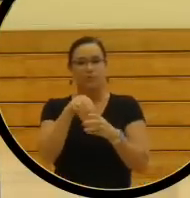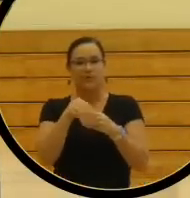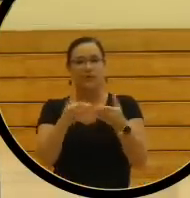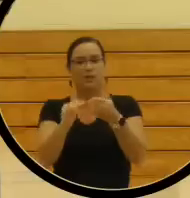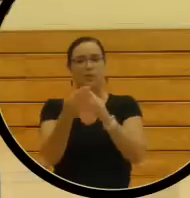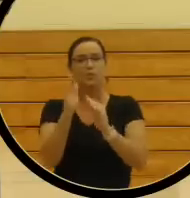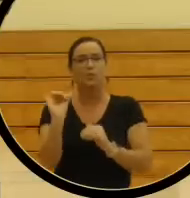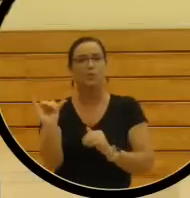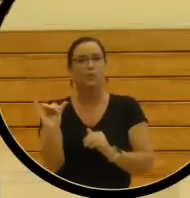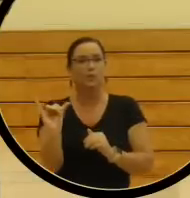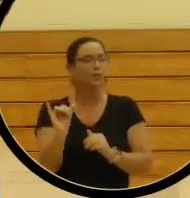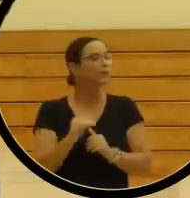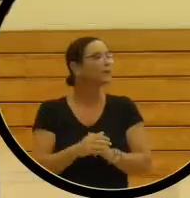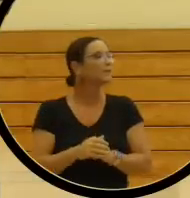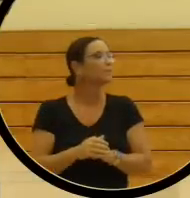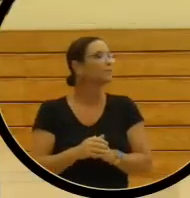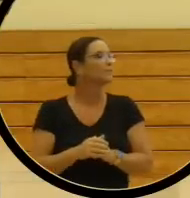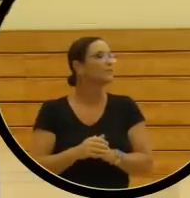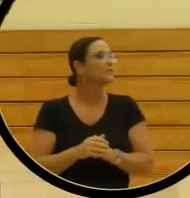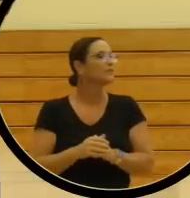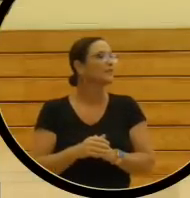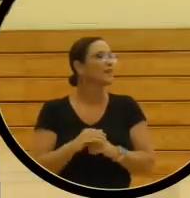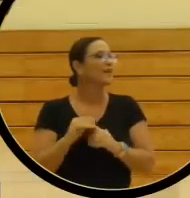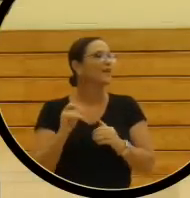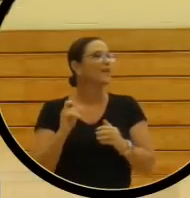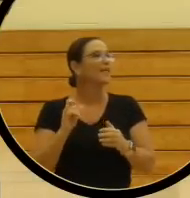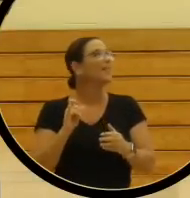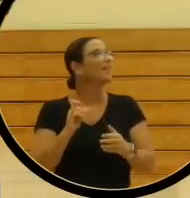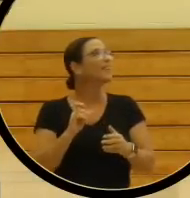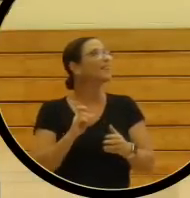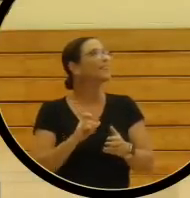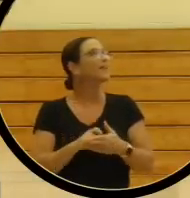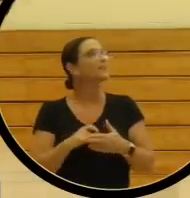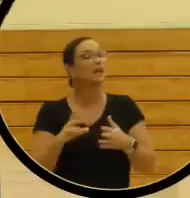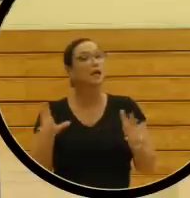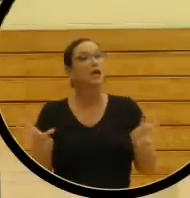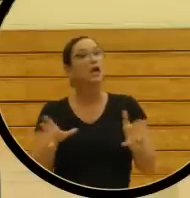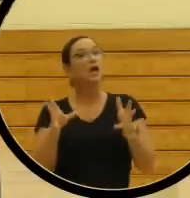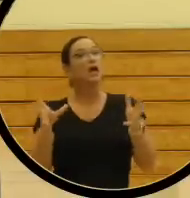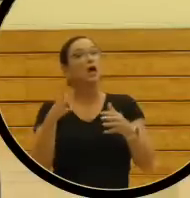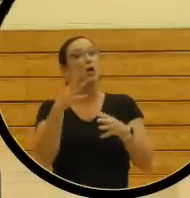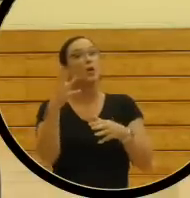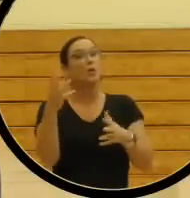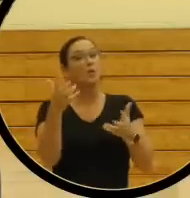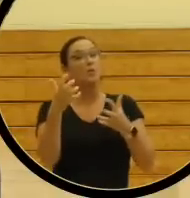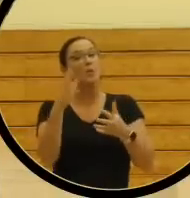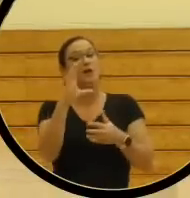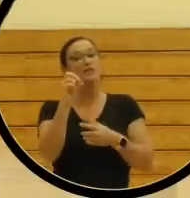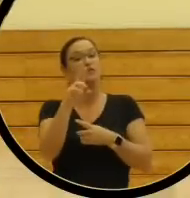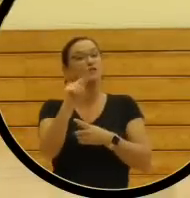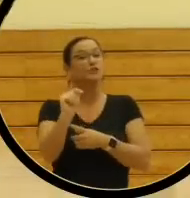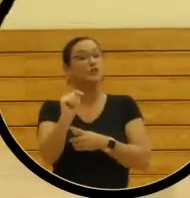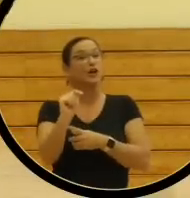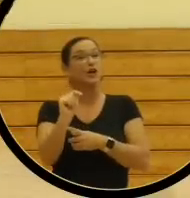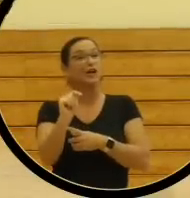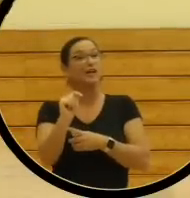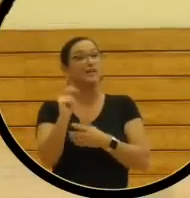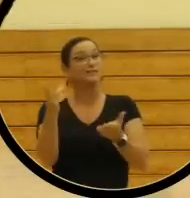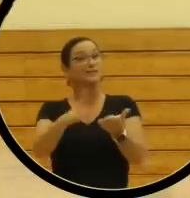well. I guess that's a plug for CERT to actually activate in Pahala. It'd be nice if we had more teams out